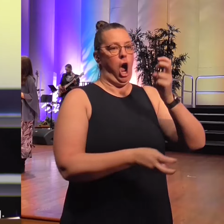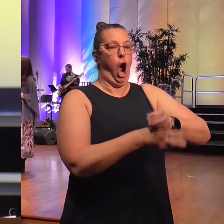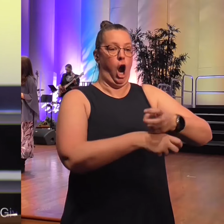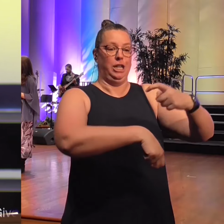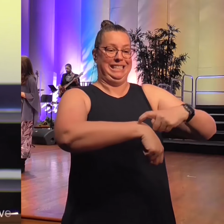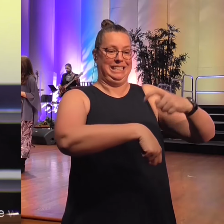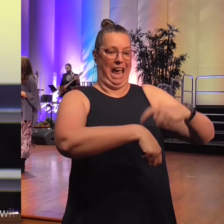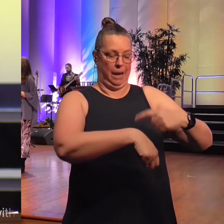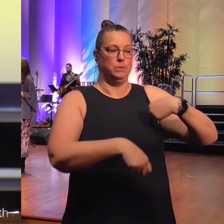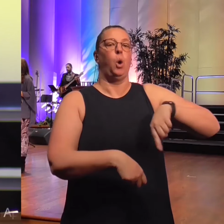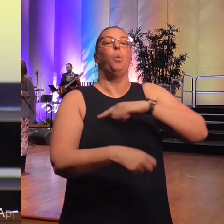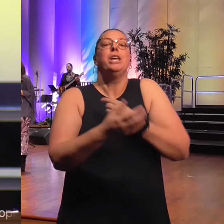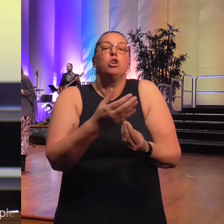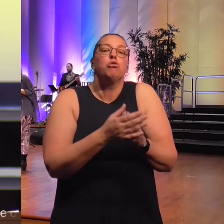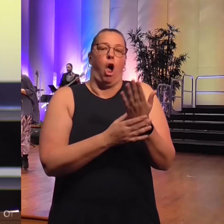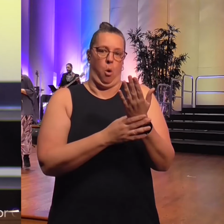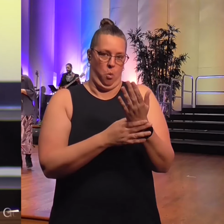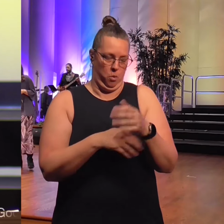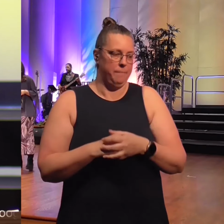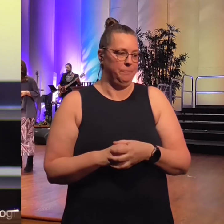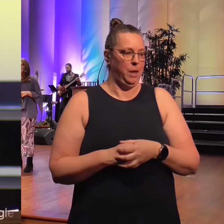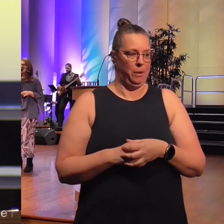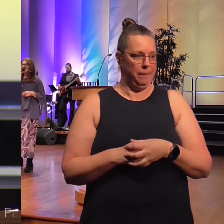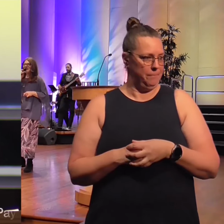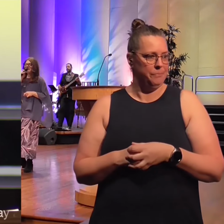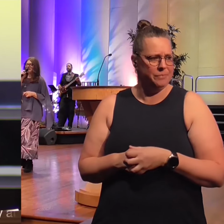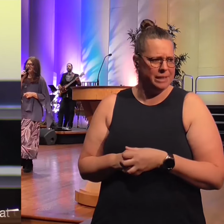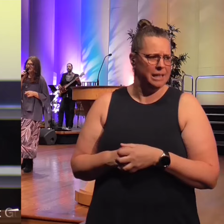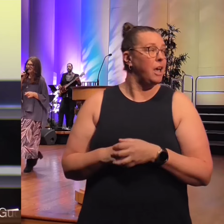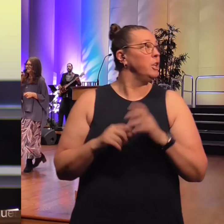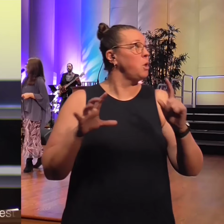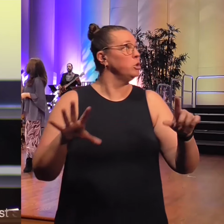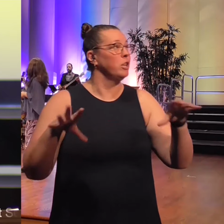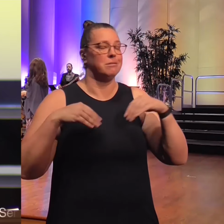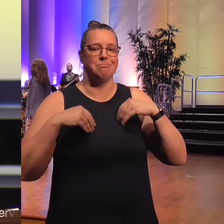life we grow. So, take that in.